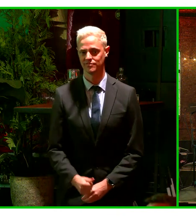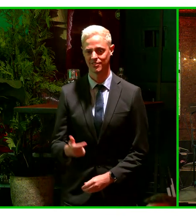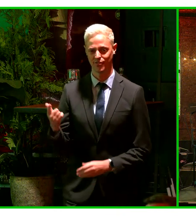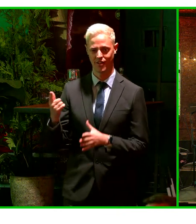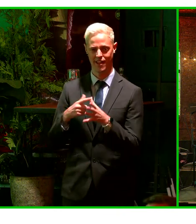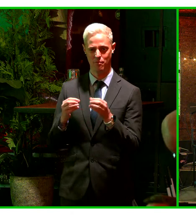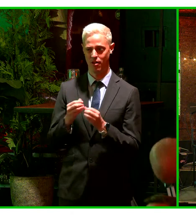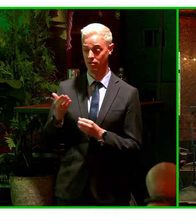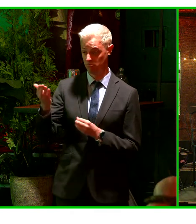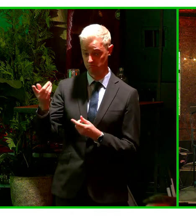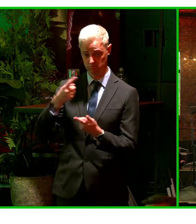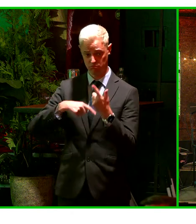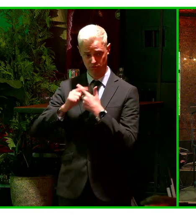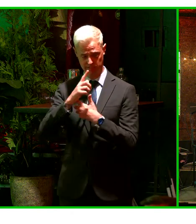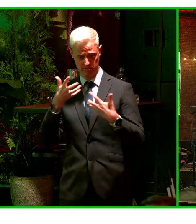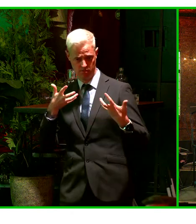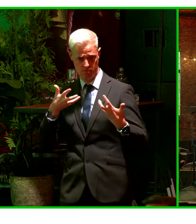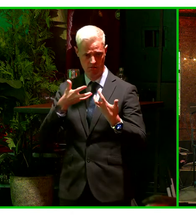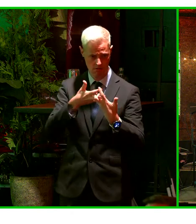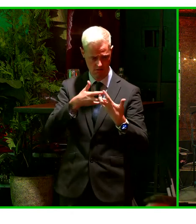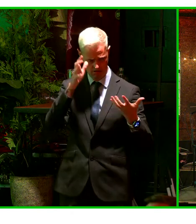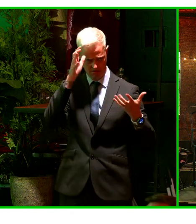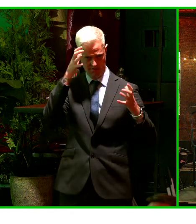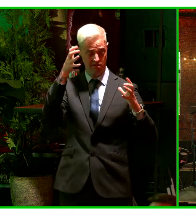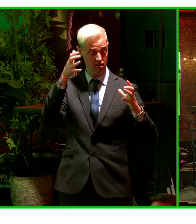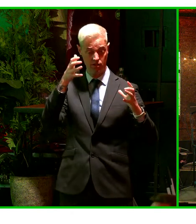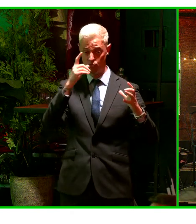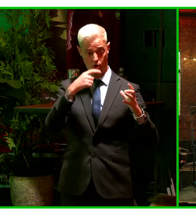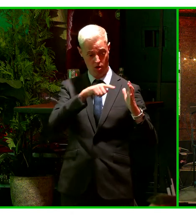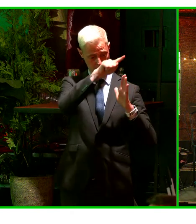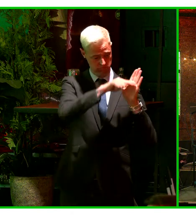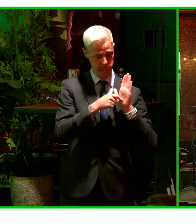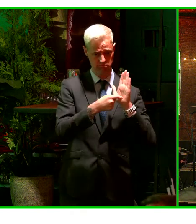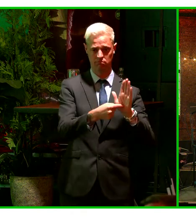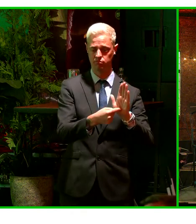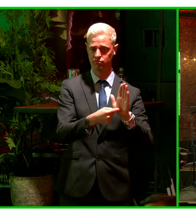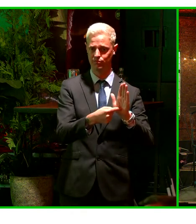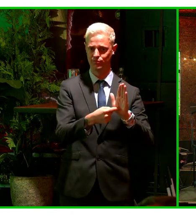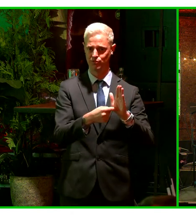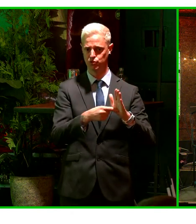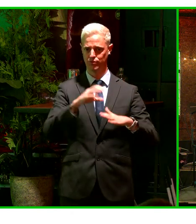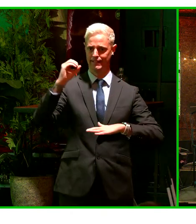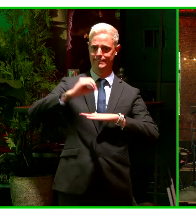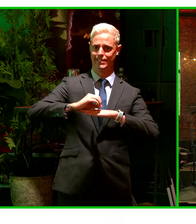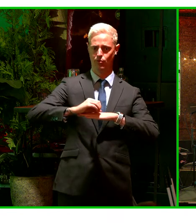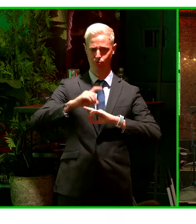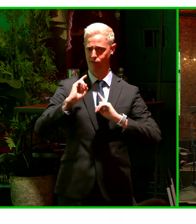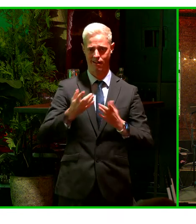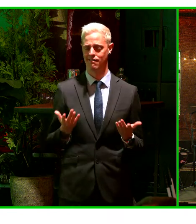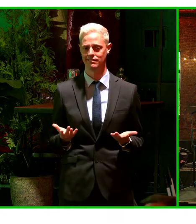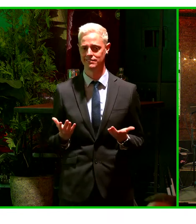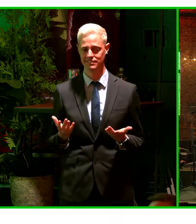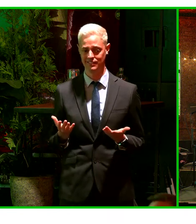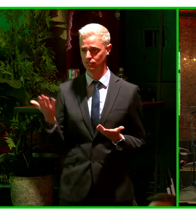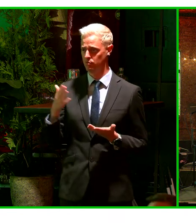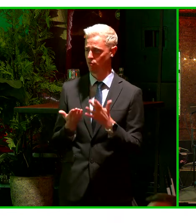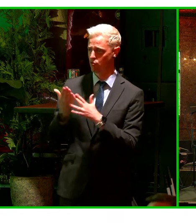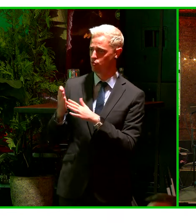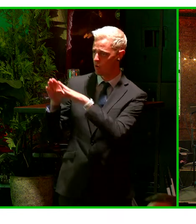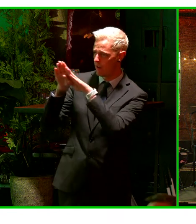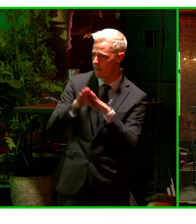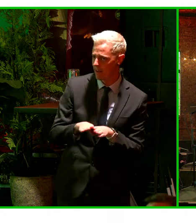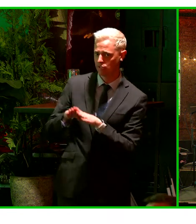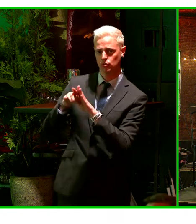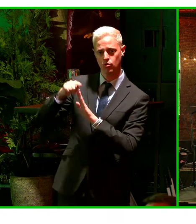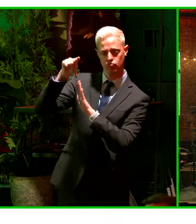You cannot legislate your way to net zero. You can't do this from national regulations, laws.